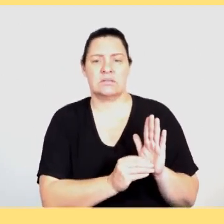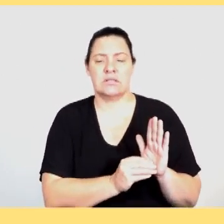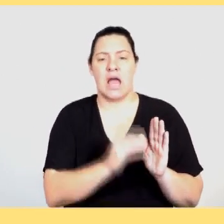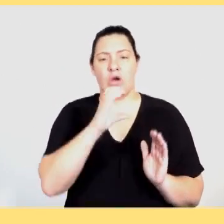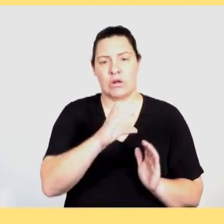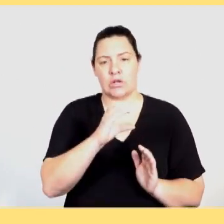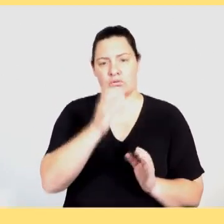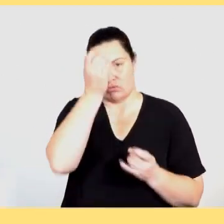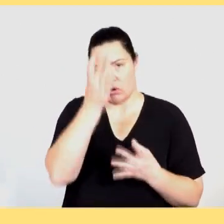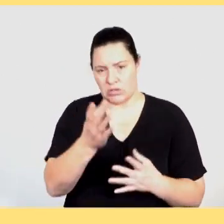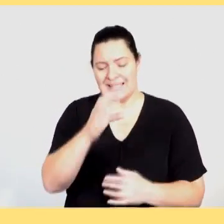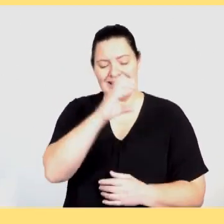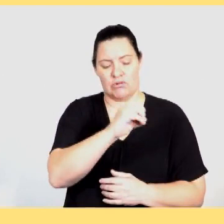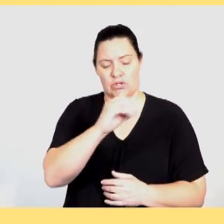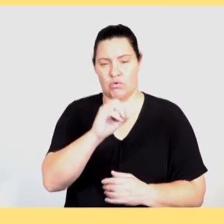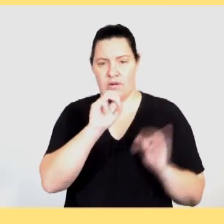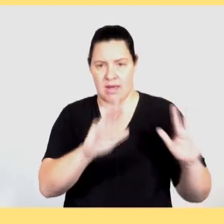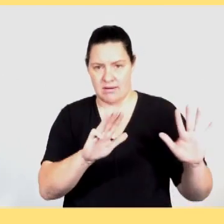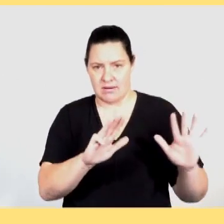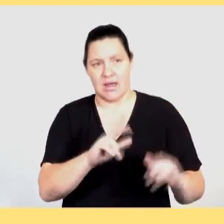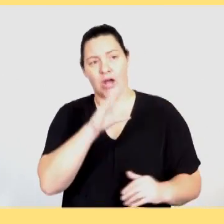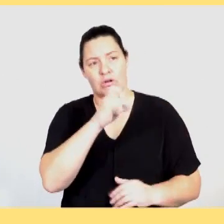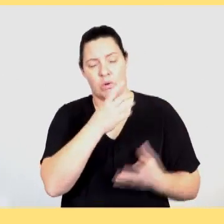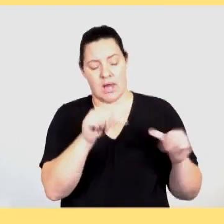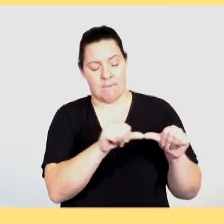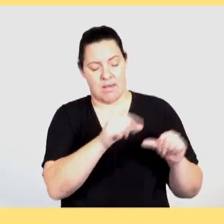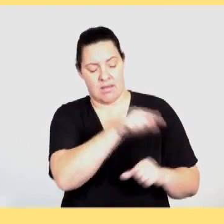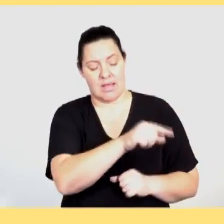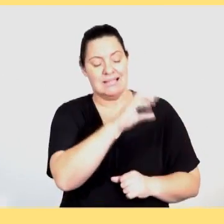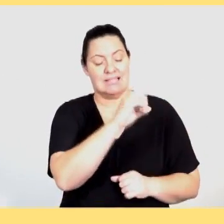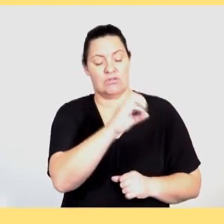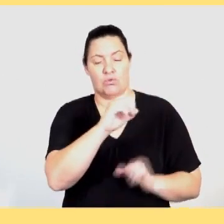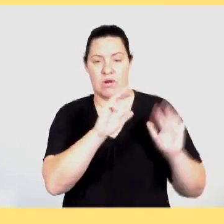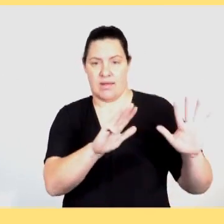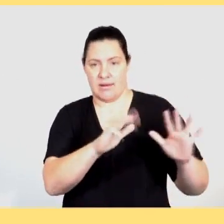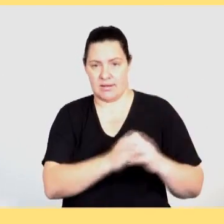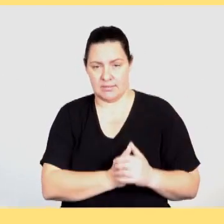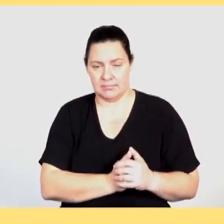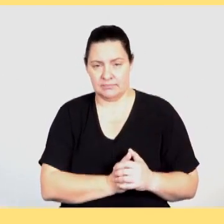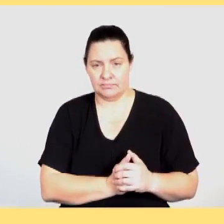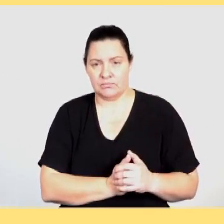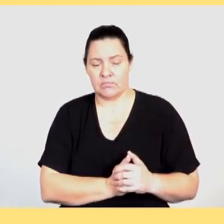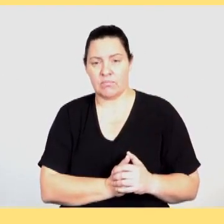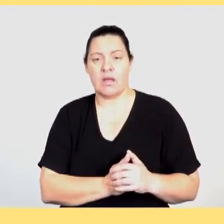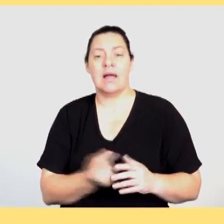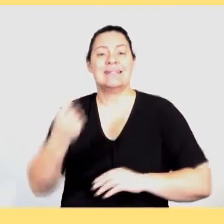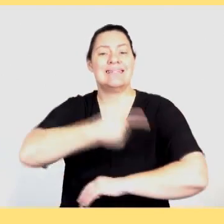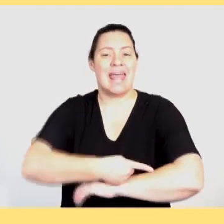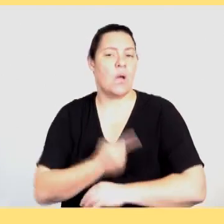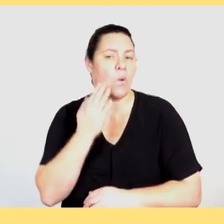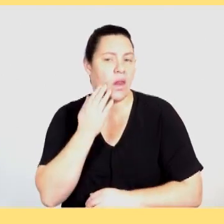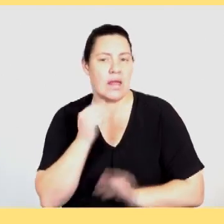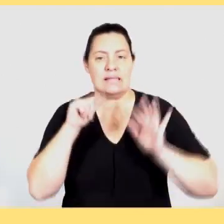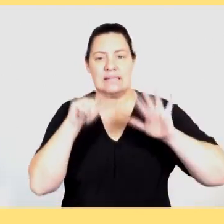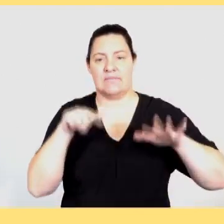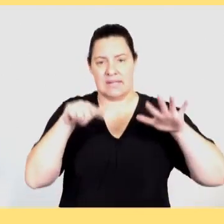credit note number, which is 009. There is the credit note number 009. And the day is